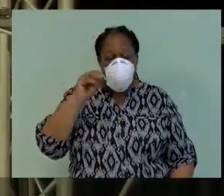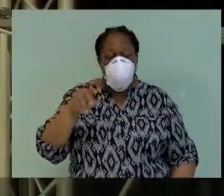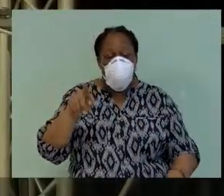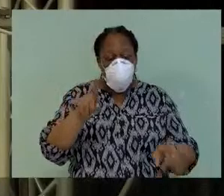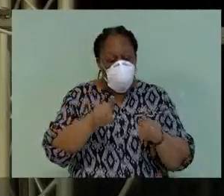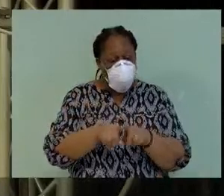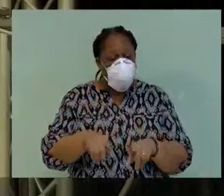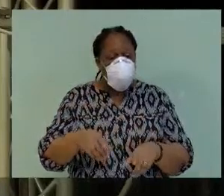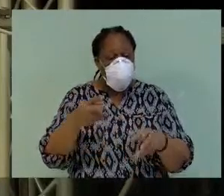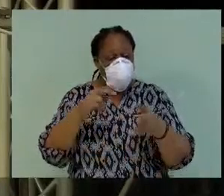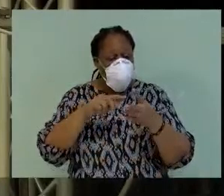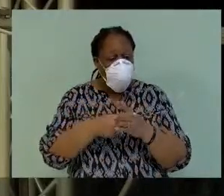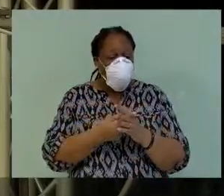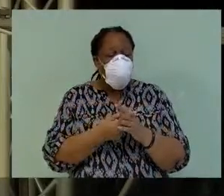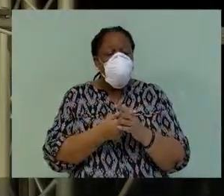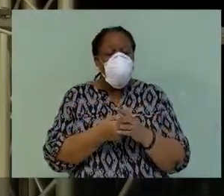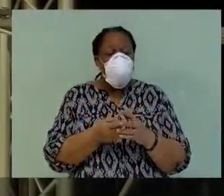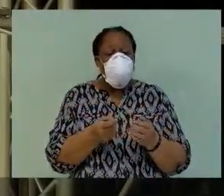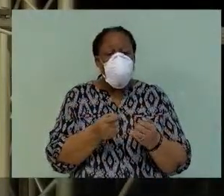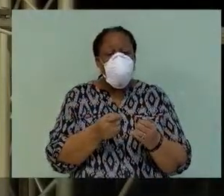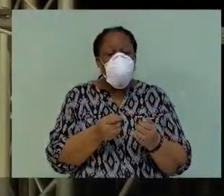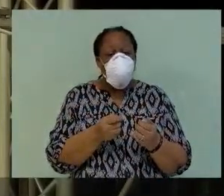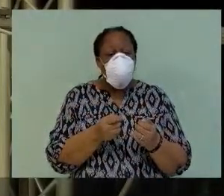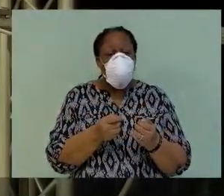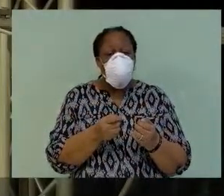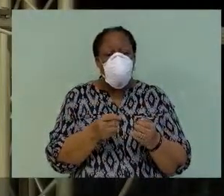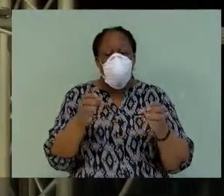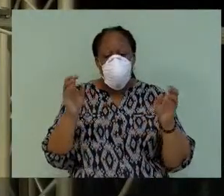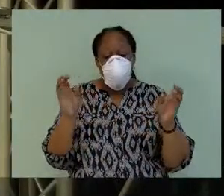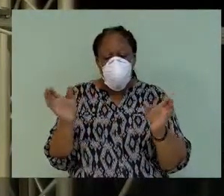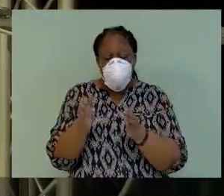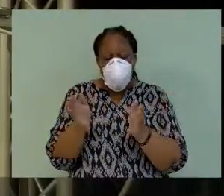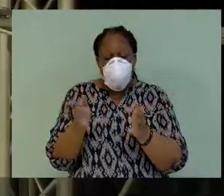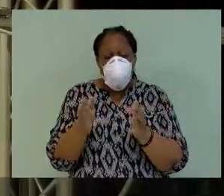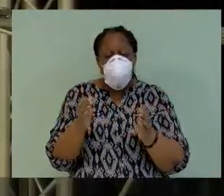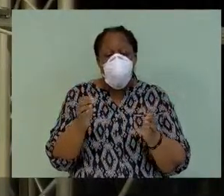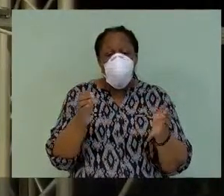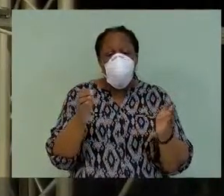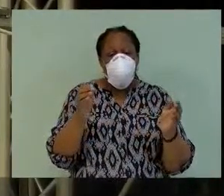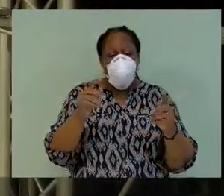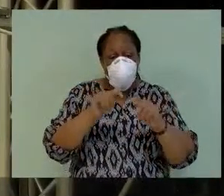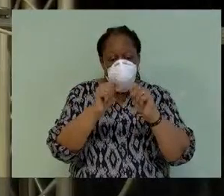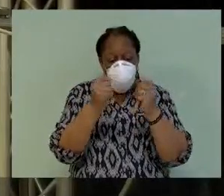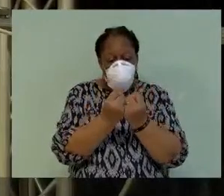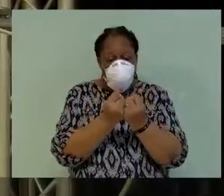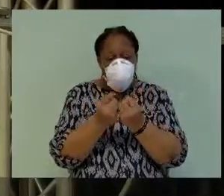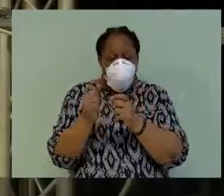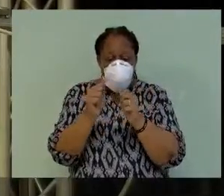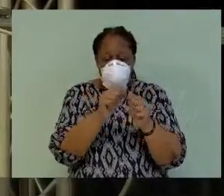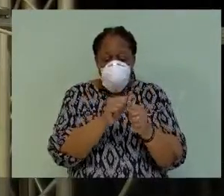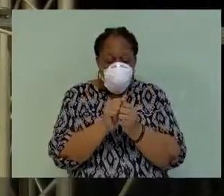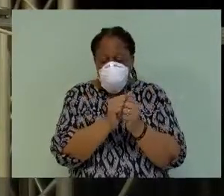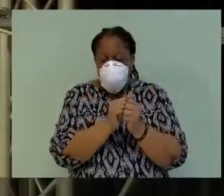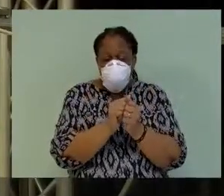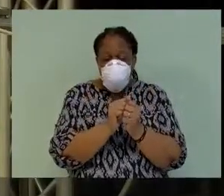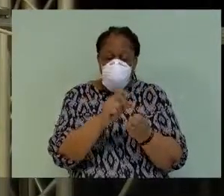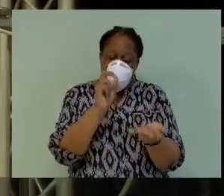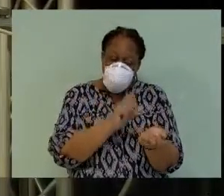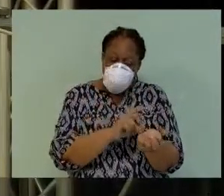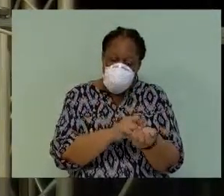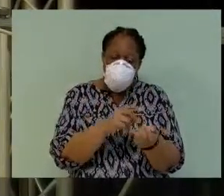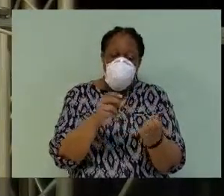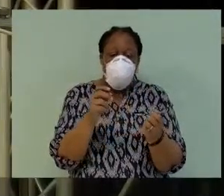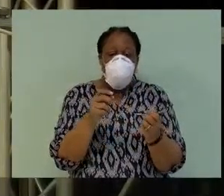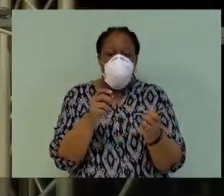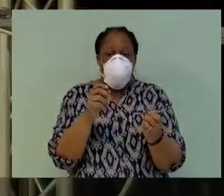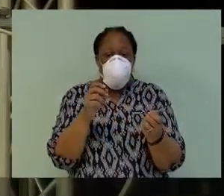the process of putting a team together, inclusive of doctors, trainers, representatives